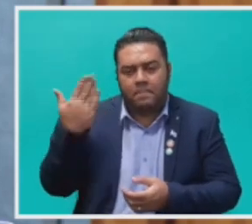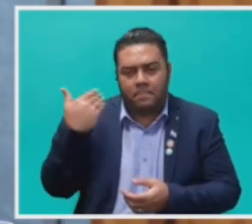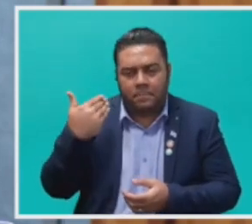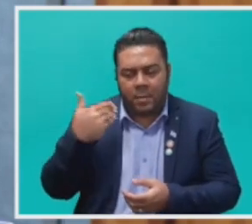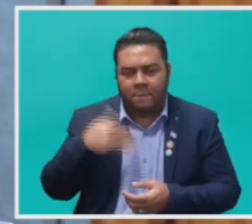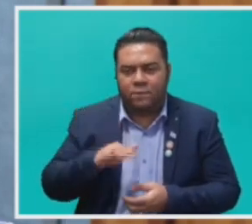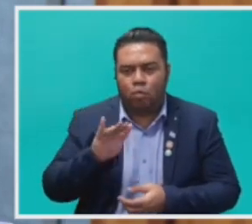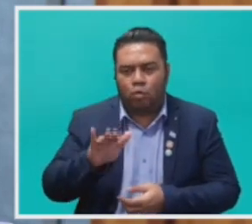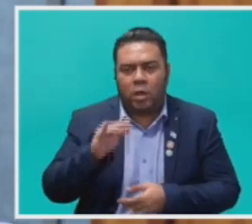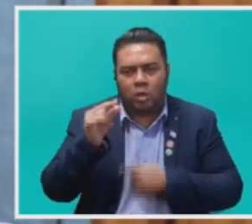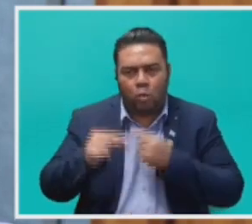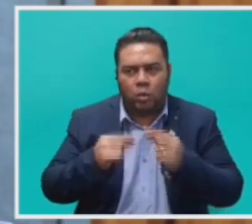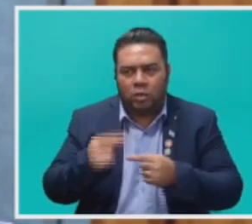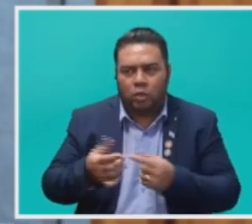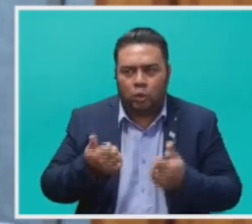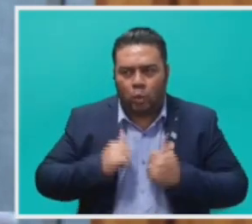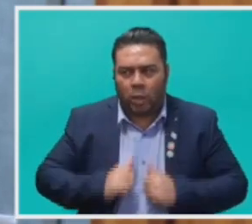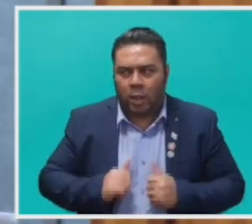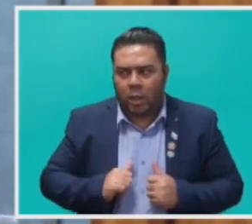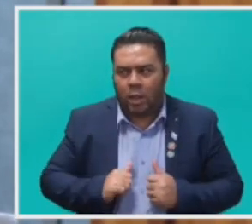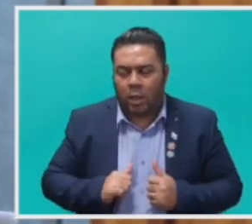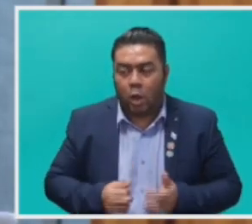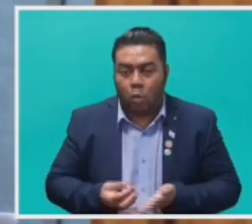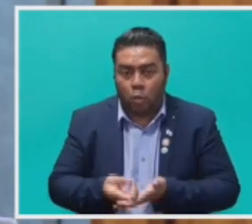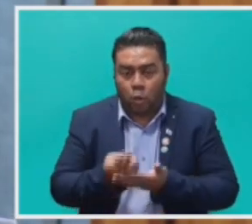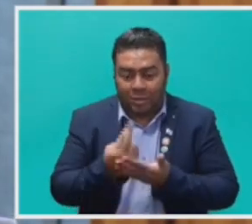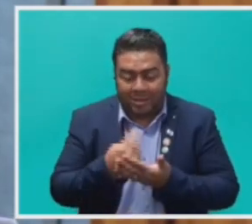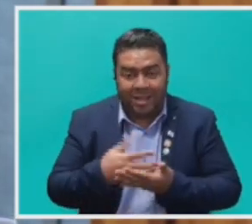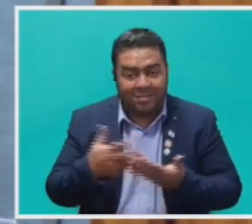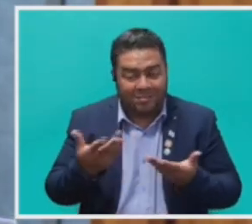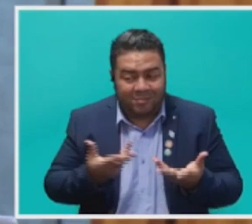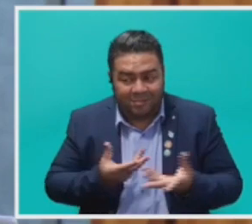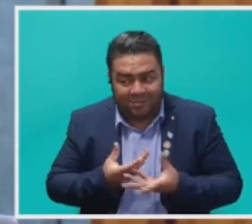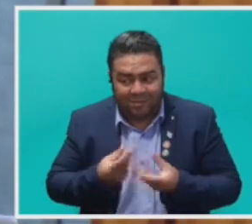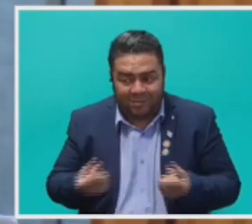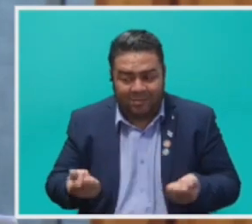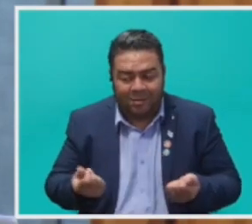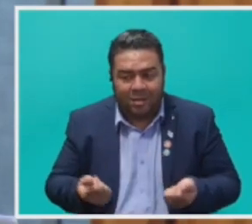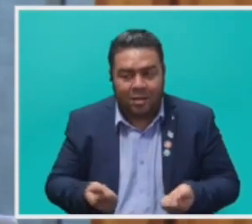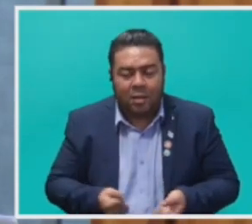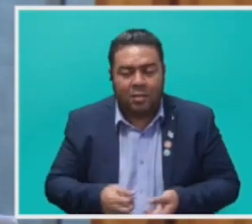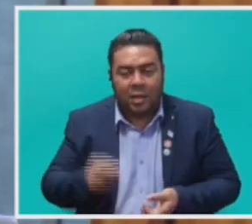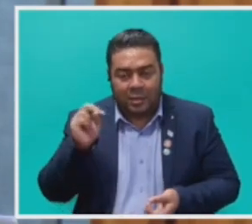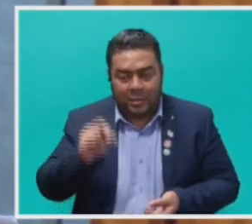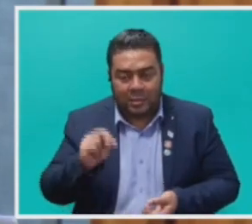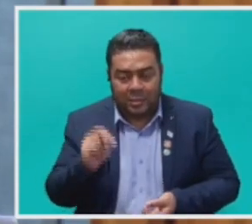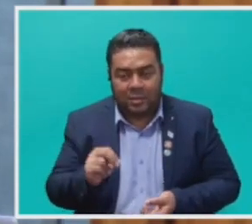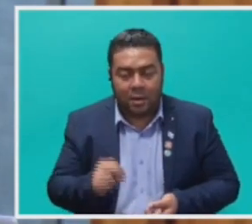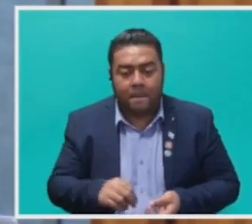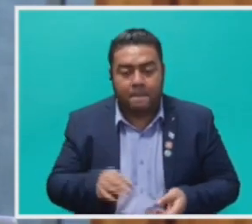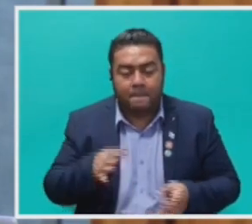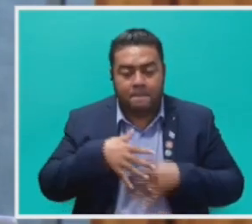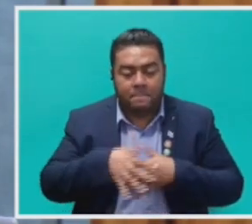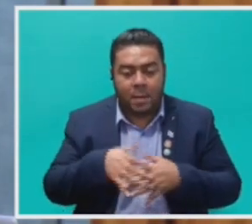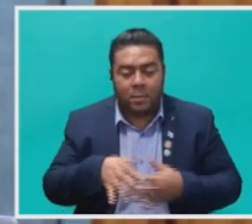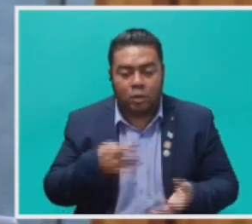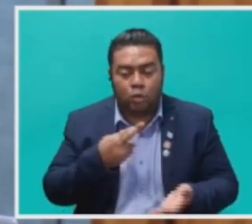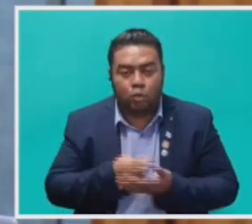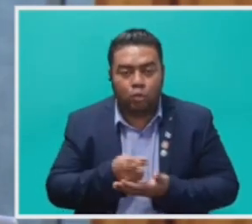heal. Reconciliation is a process of healing of relationships that require public